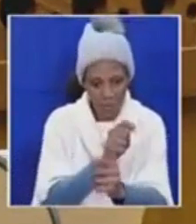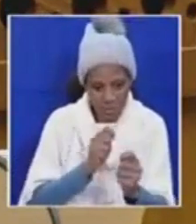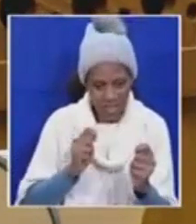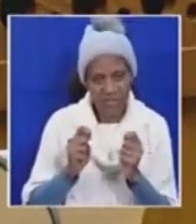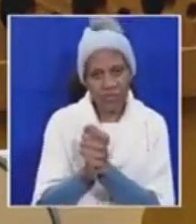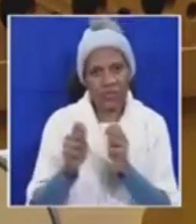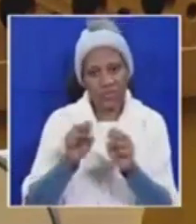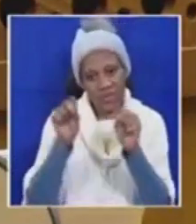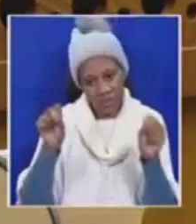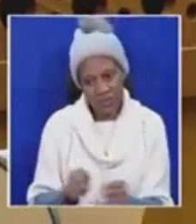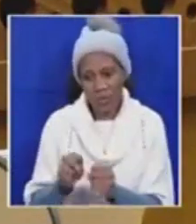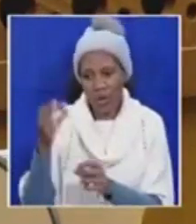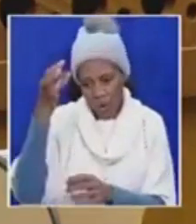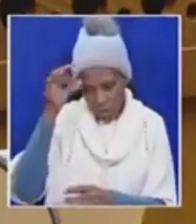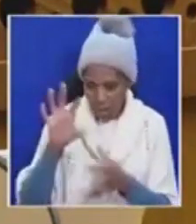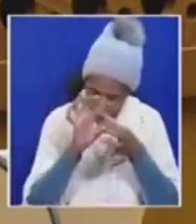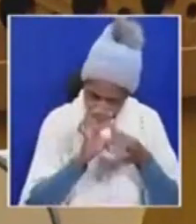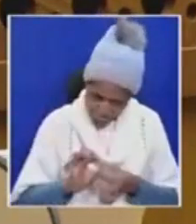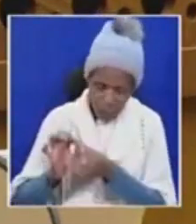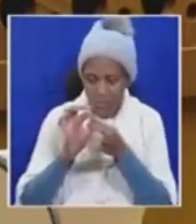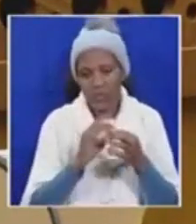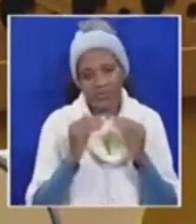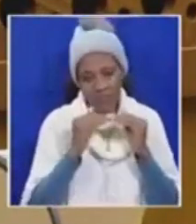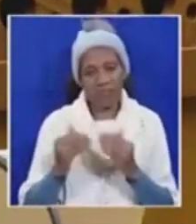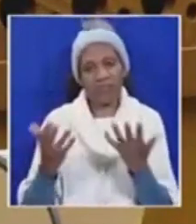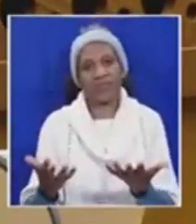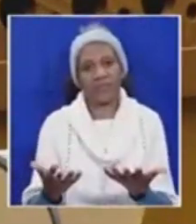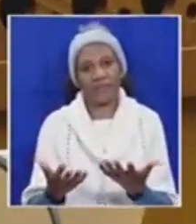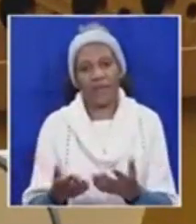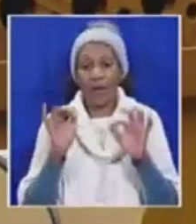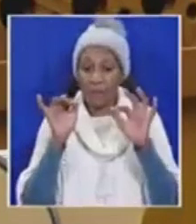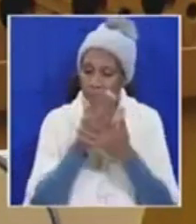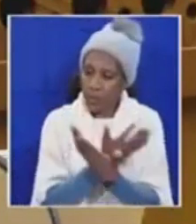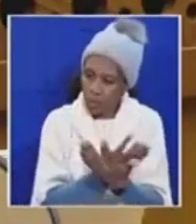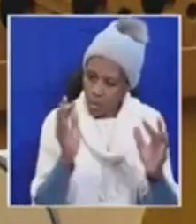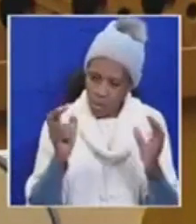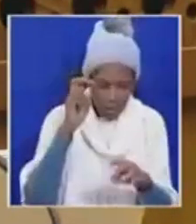system of global governance. The needs and aspirations of humanity